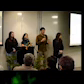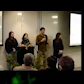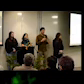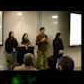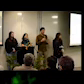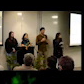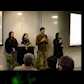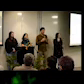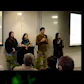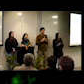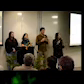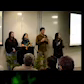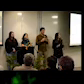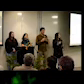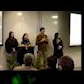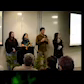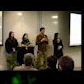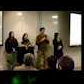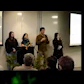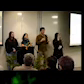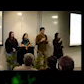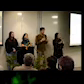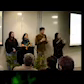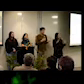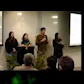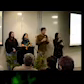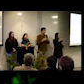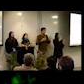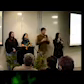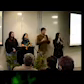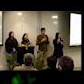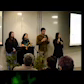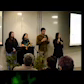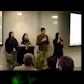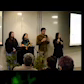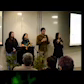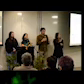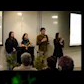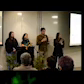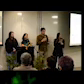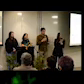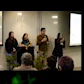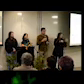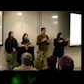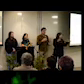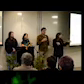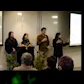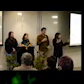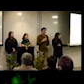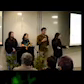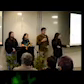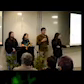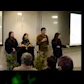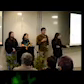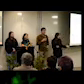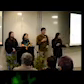it's about kind of understanding that how your sleep should be roughly, but that everybody's different and that we all